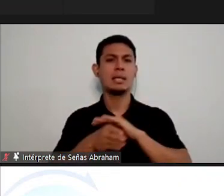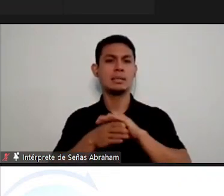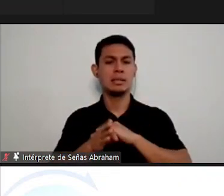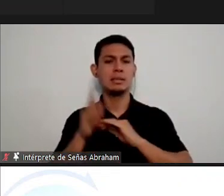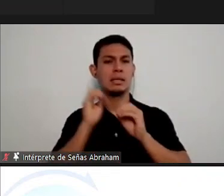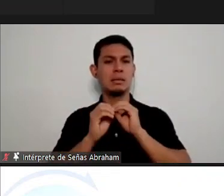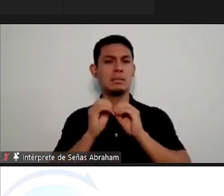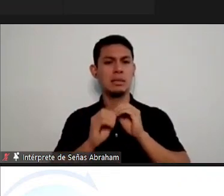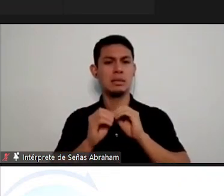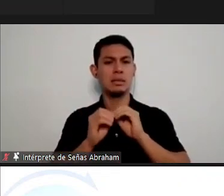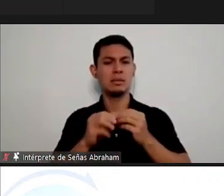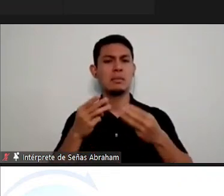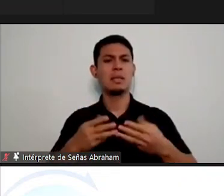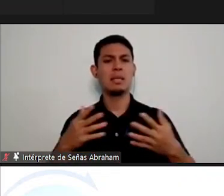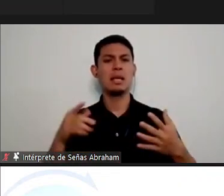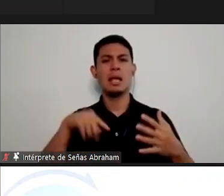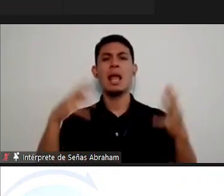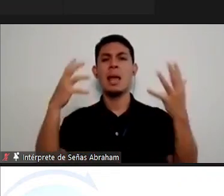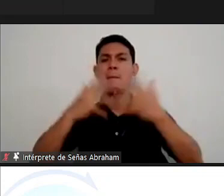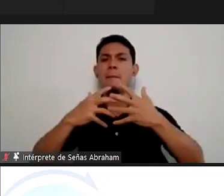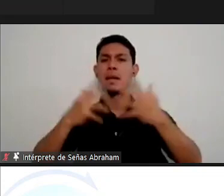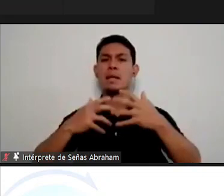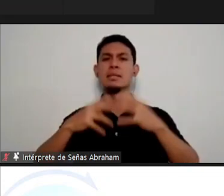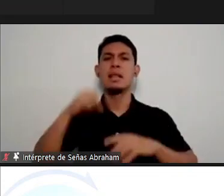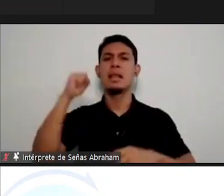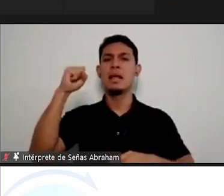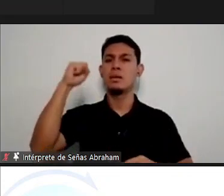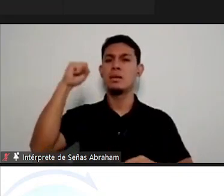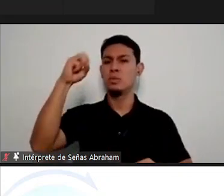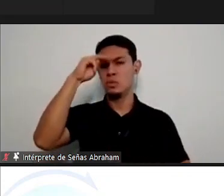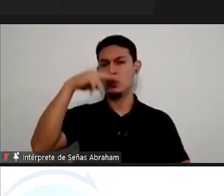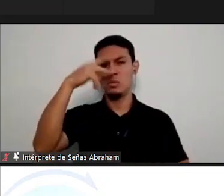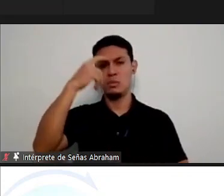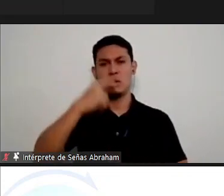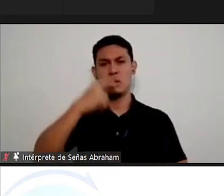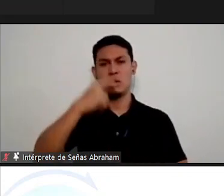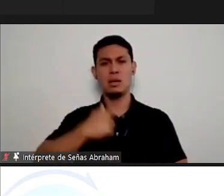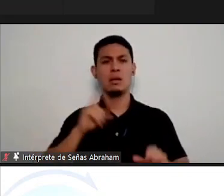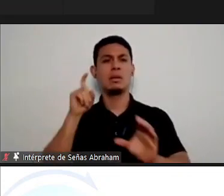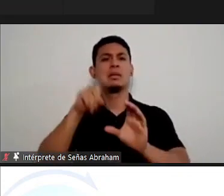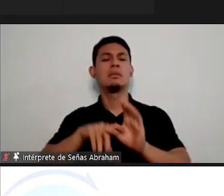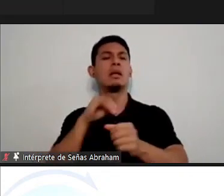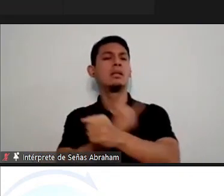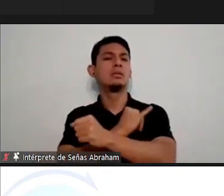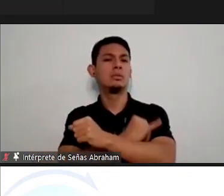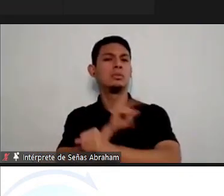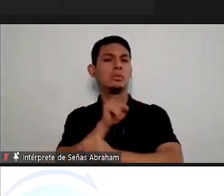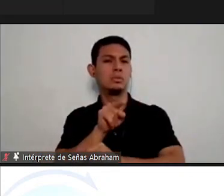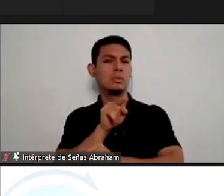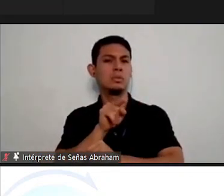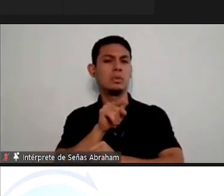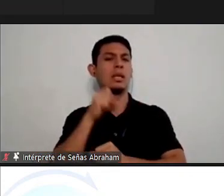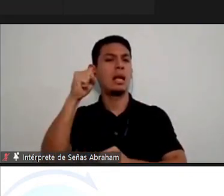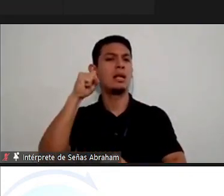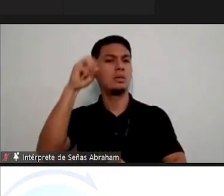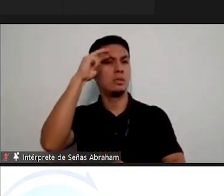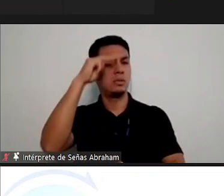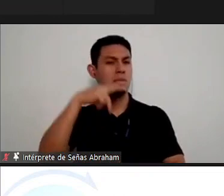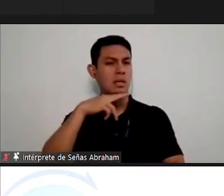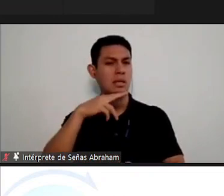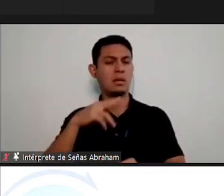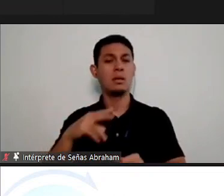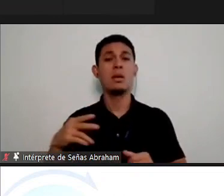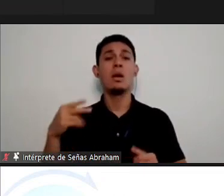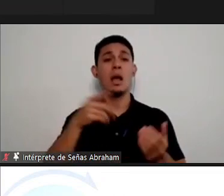government capacity building for matter for business and human rights whether the